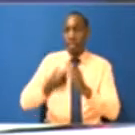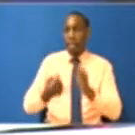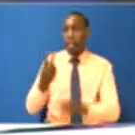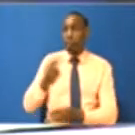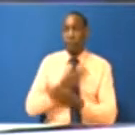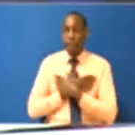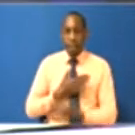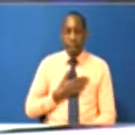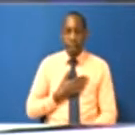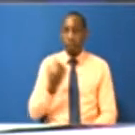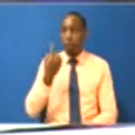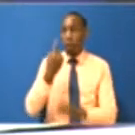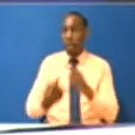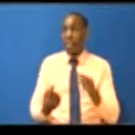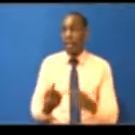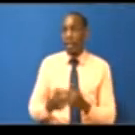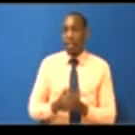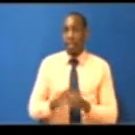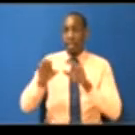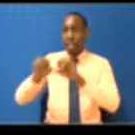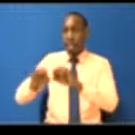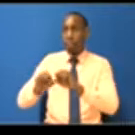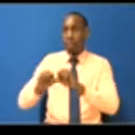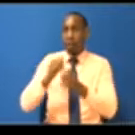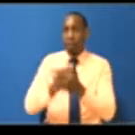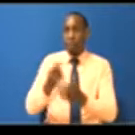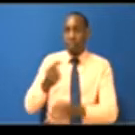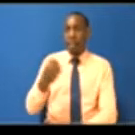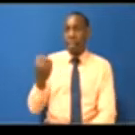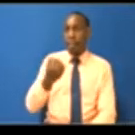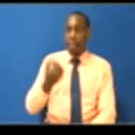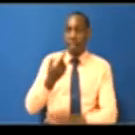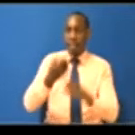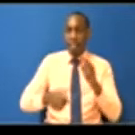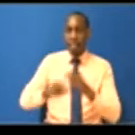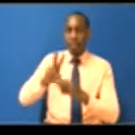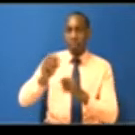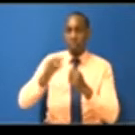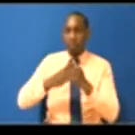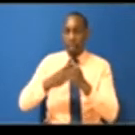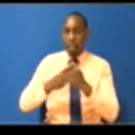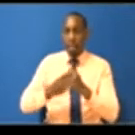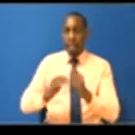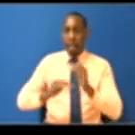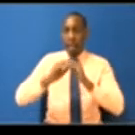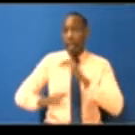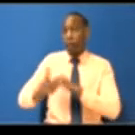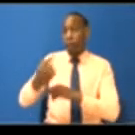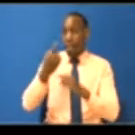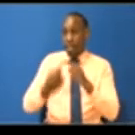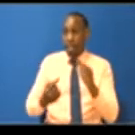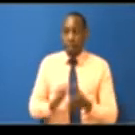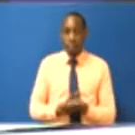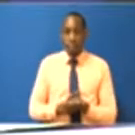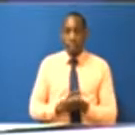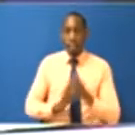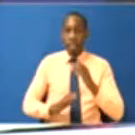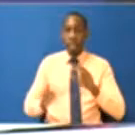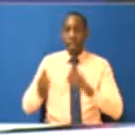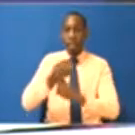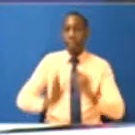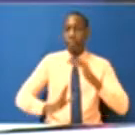friend actually it was one year because i took over in may 2009 in less than a year i was in top